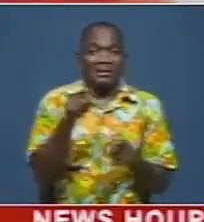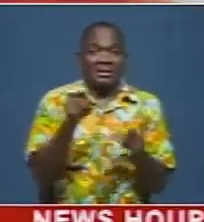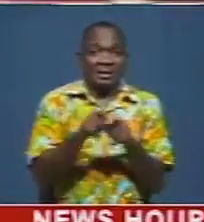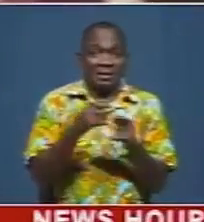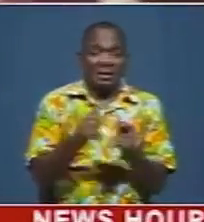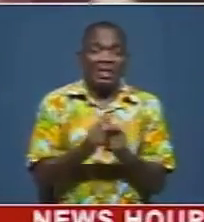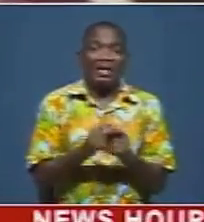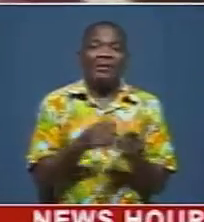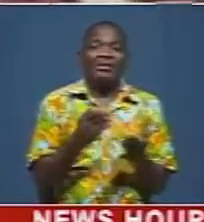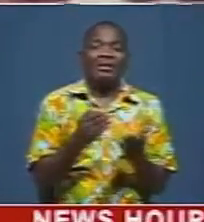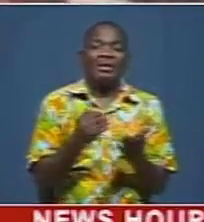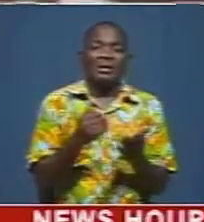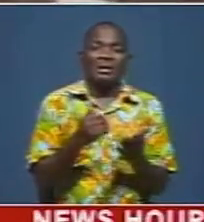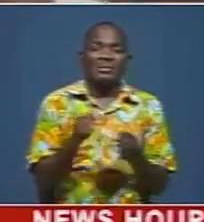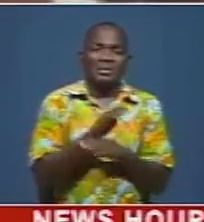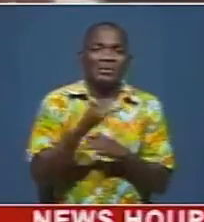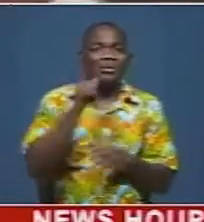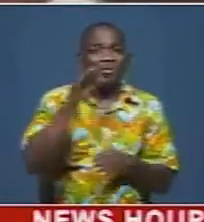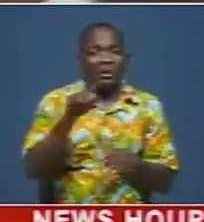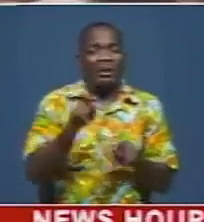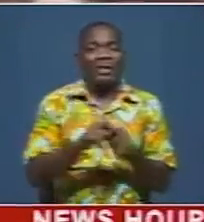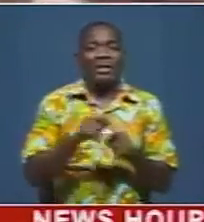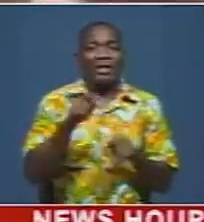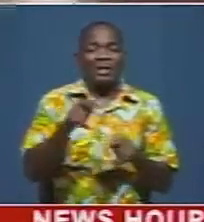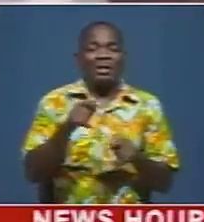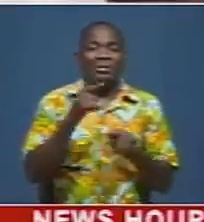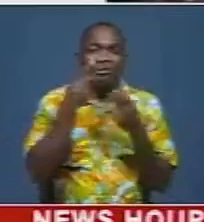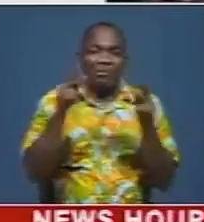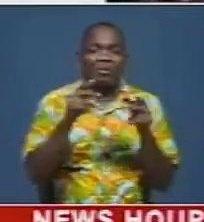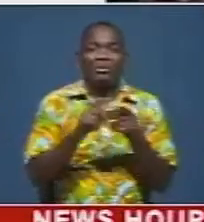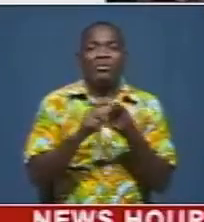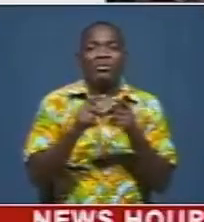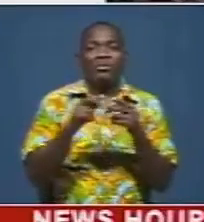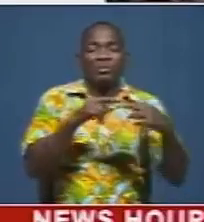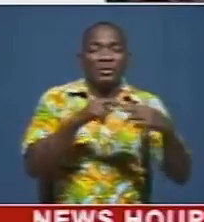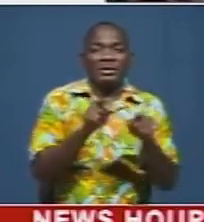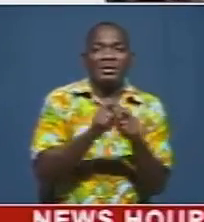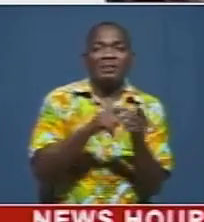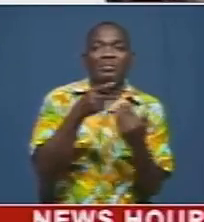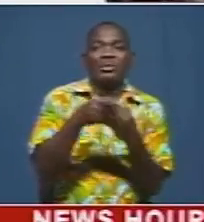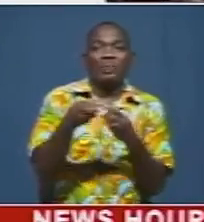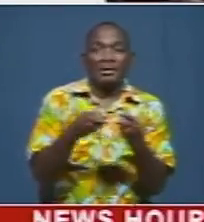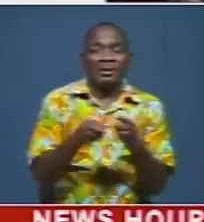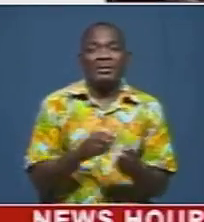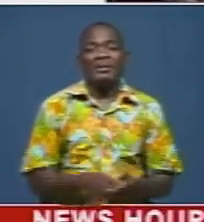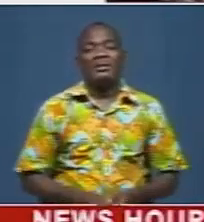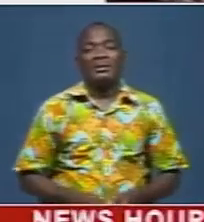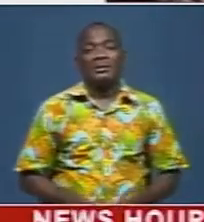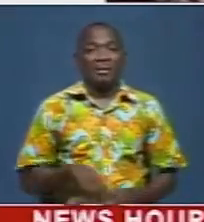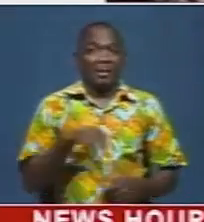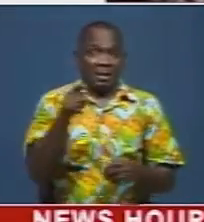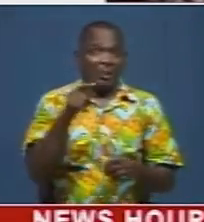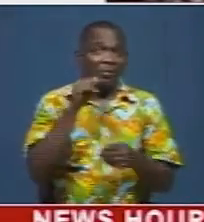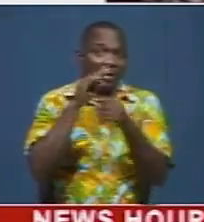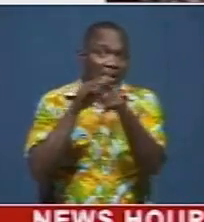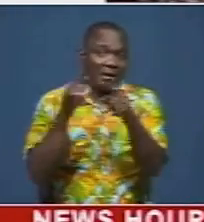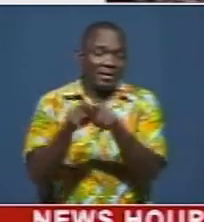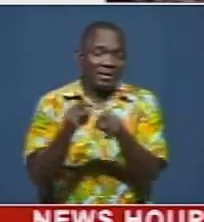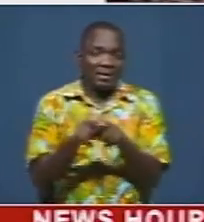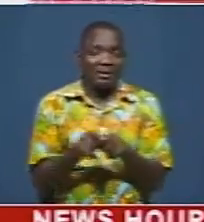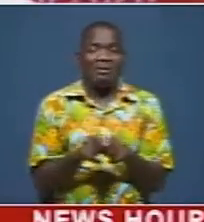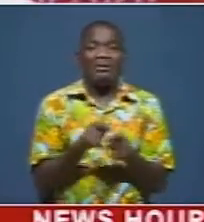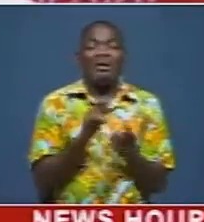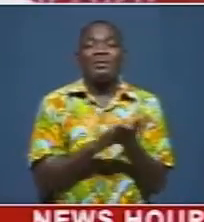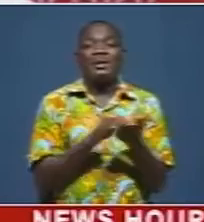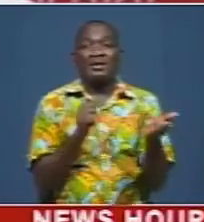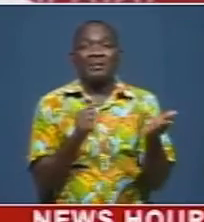an accomplished entrepreneur who ran her own public relations and event management protocol. Ms. Bridget Jugbenuku